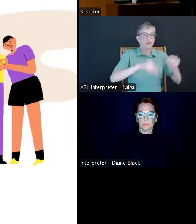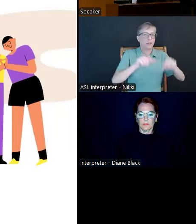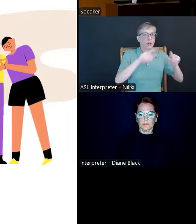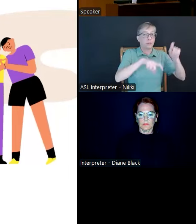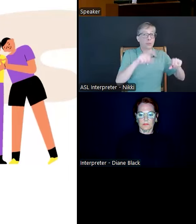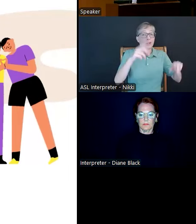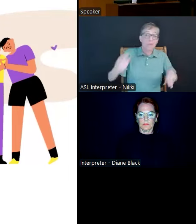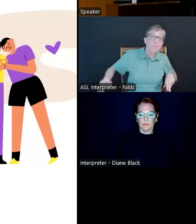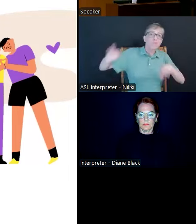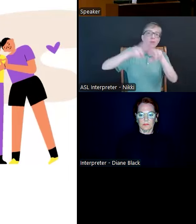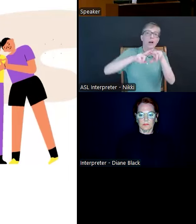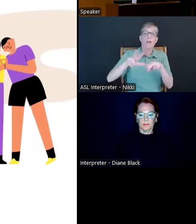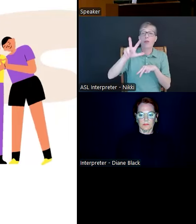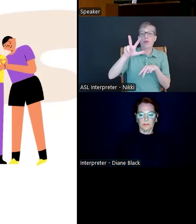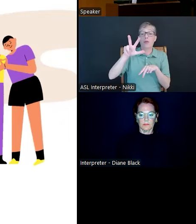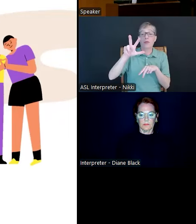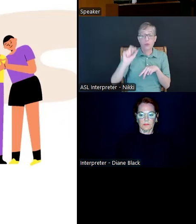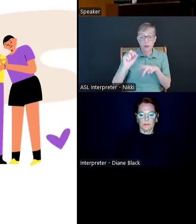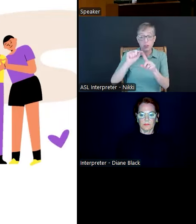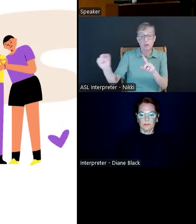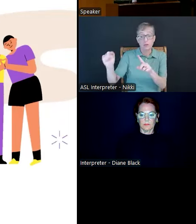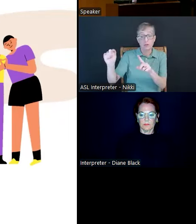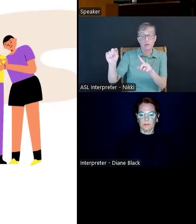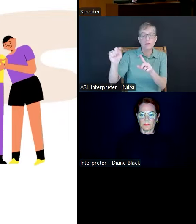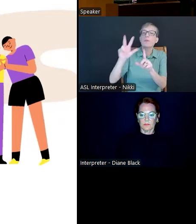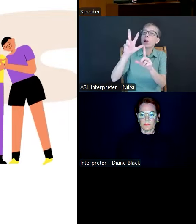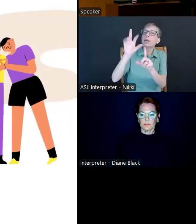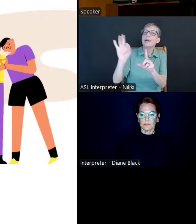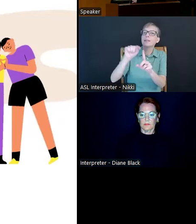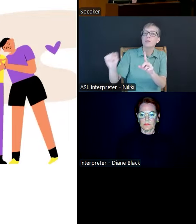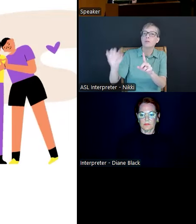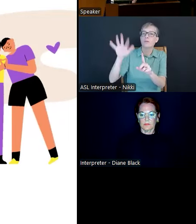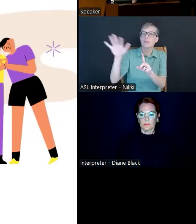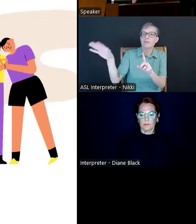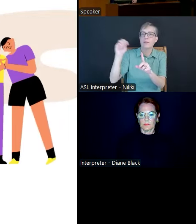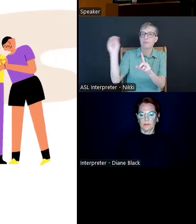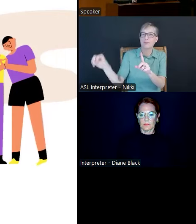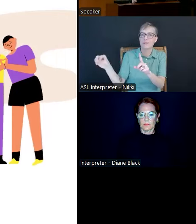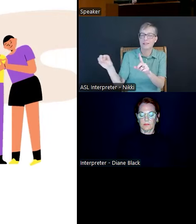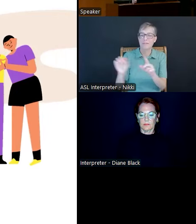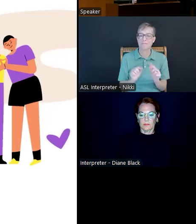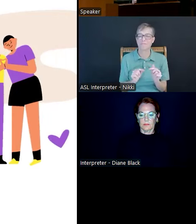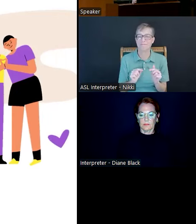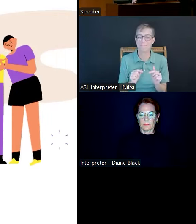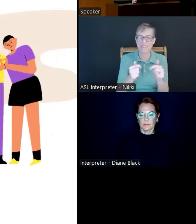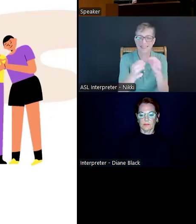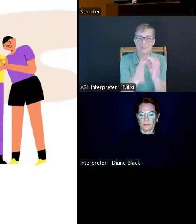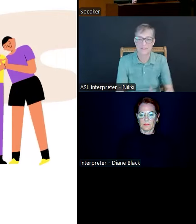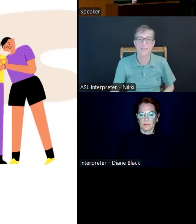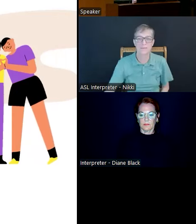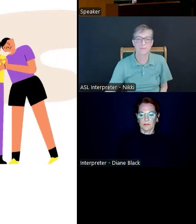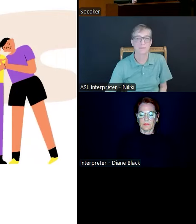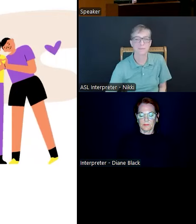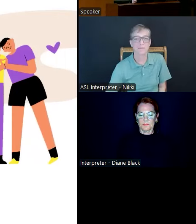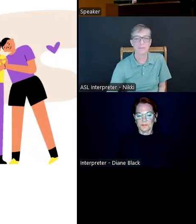39 to 55%. In the focus group that I did, when I asked how many folks had attempted suicide,